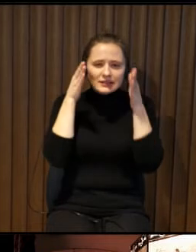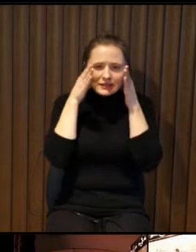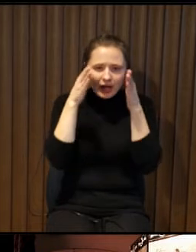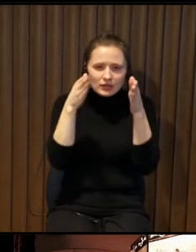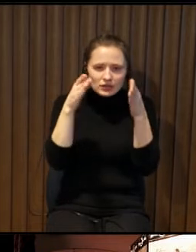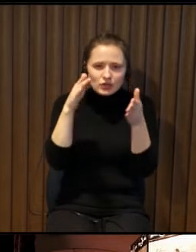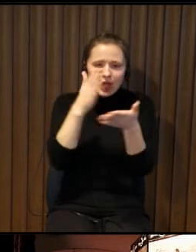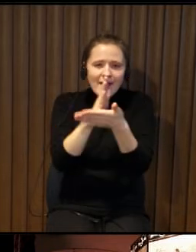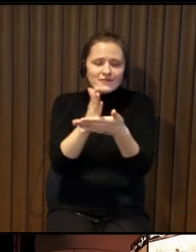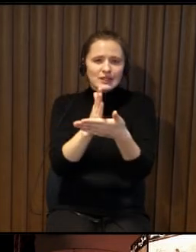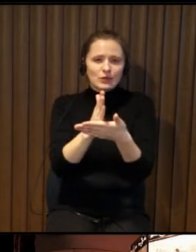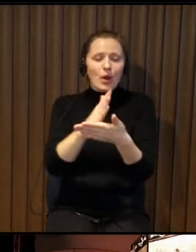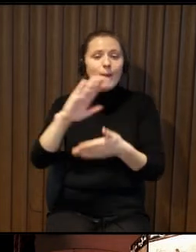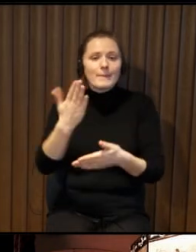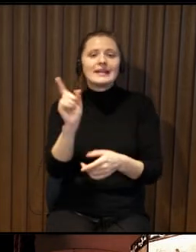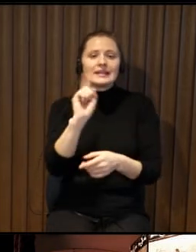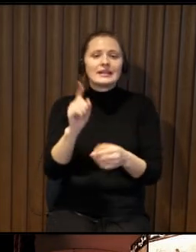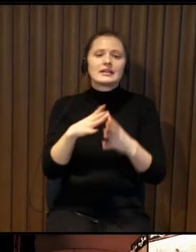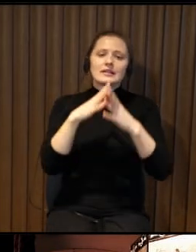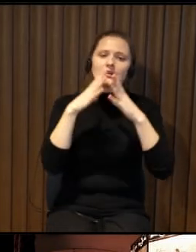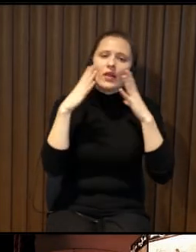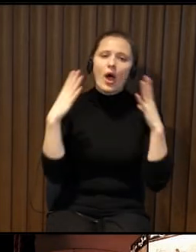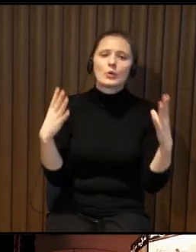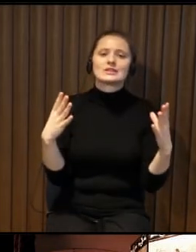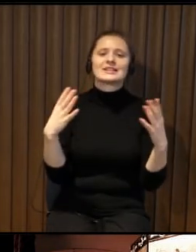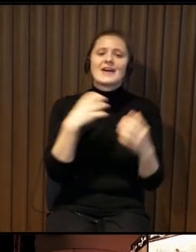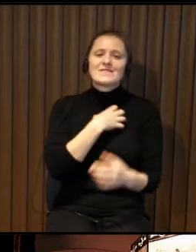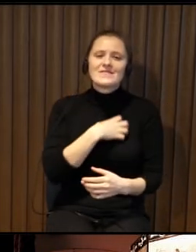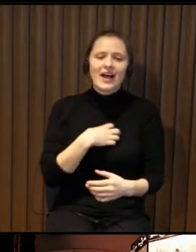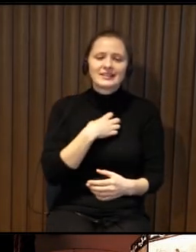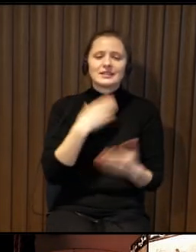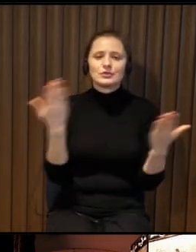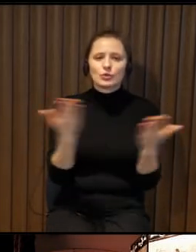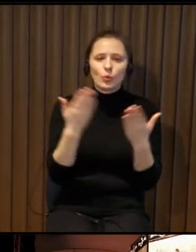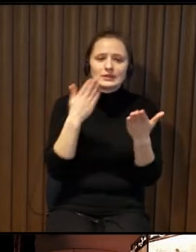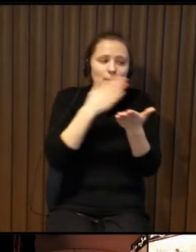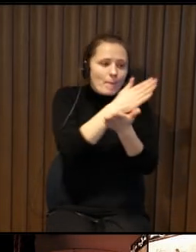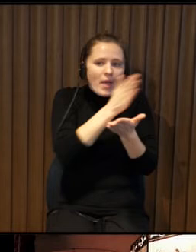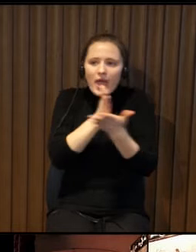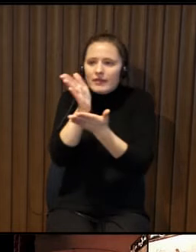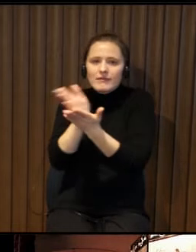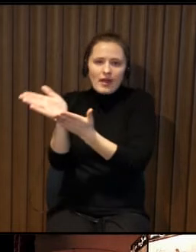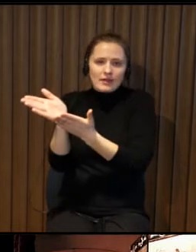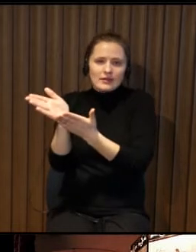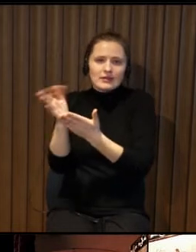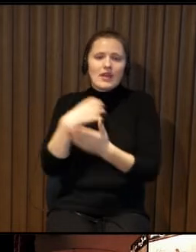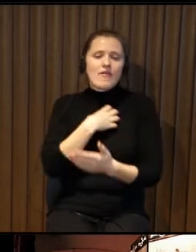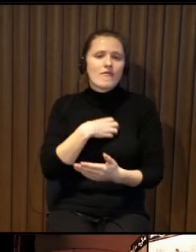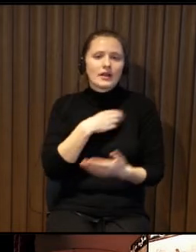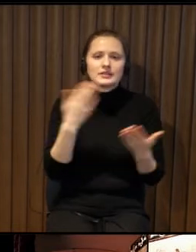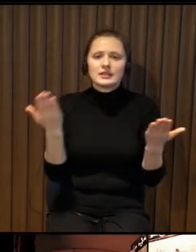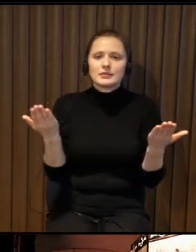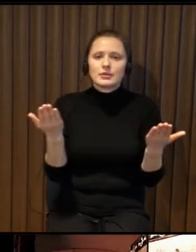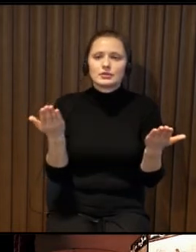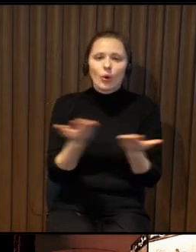the periphery, taking up the remaining 80% of the space. The needs in the middle are close together, meaning they